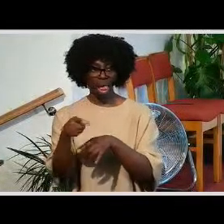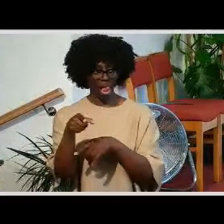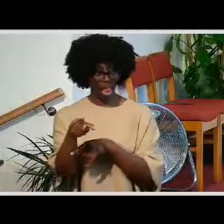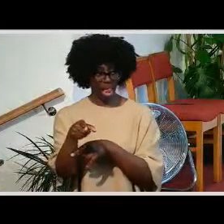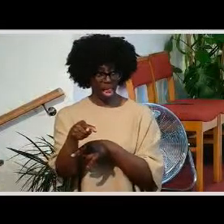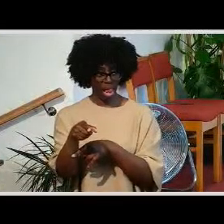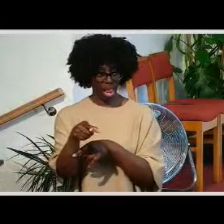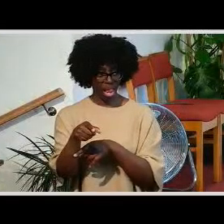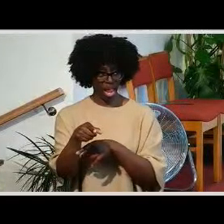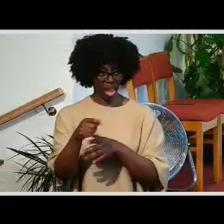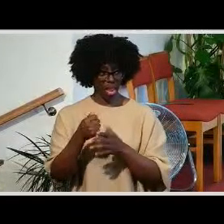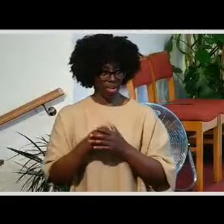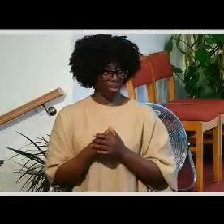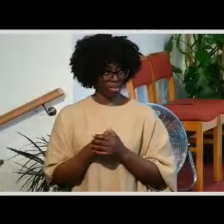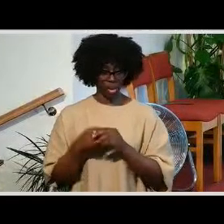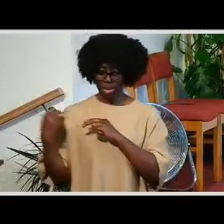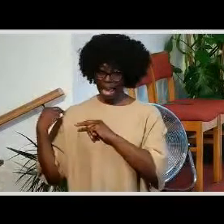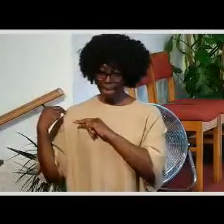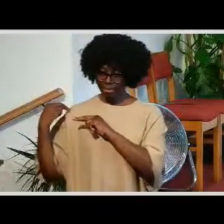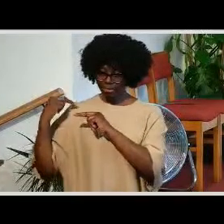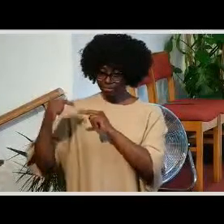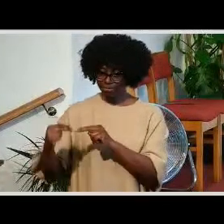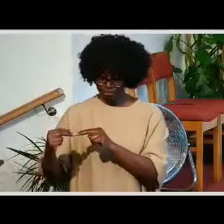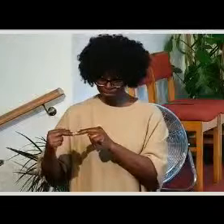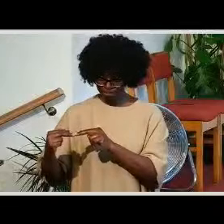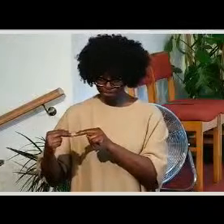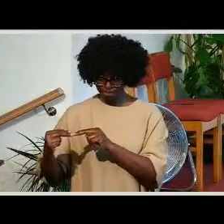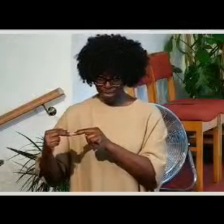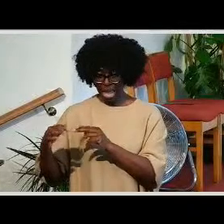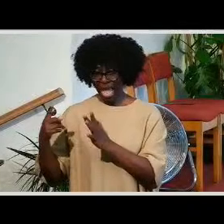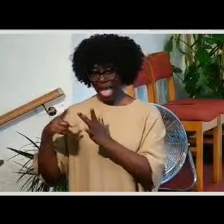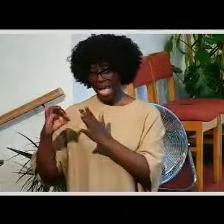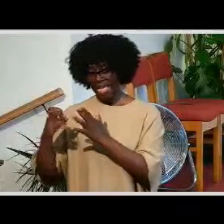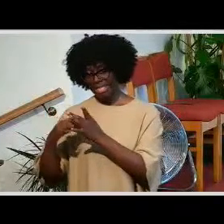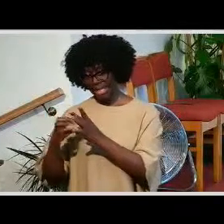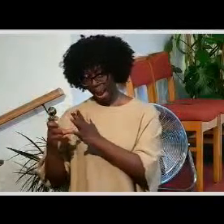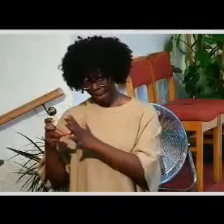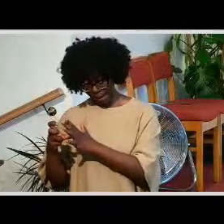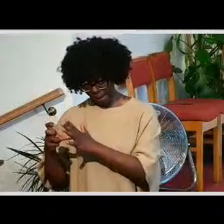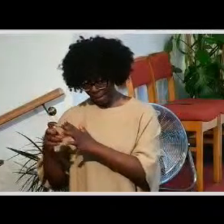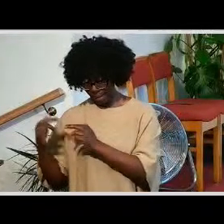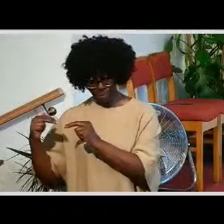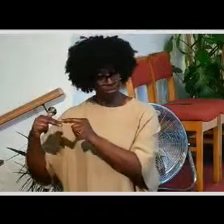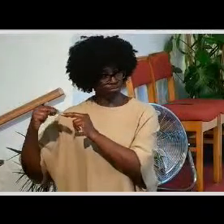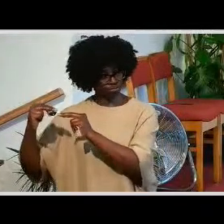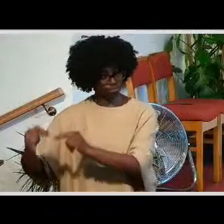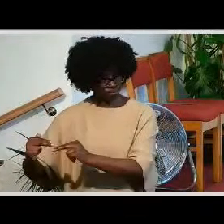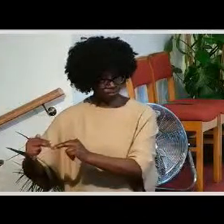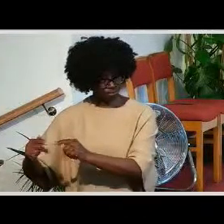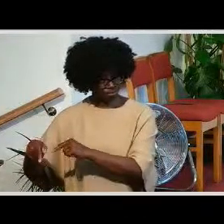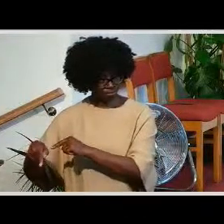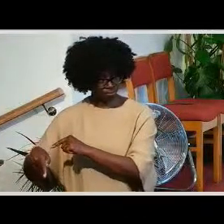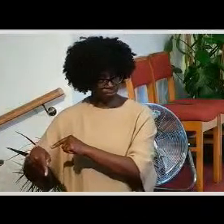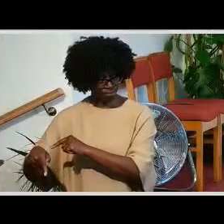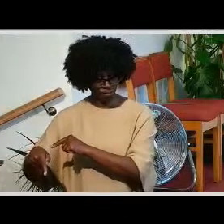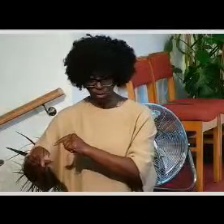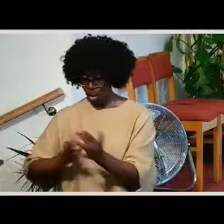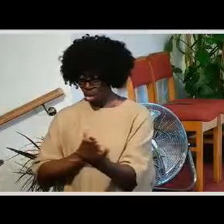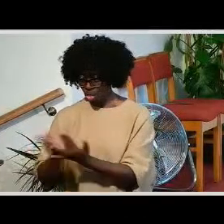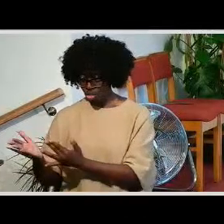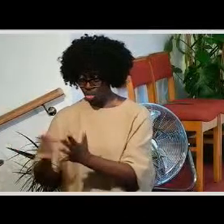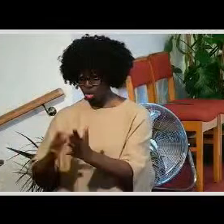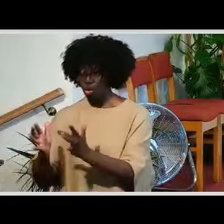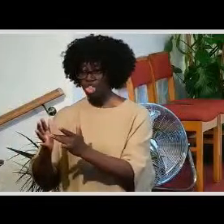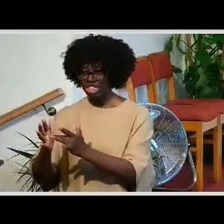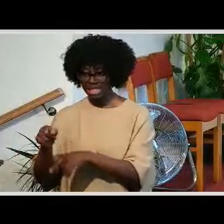from Abraham, Isaac, through Jacob and Esau, but more so through Jacob was the lineage through which Jesus came,